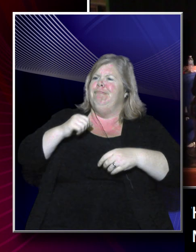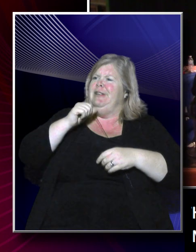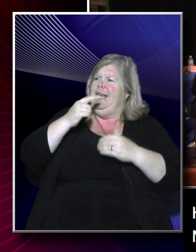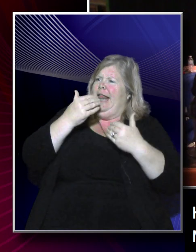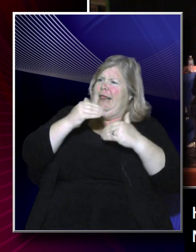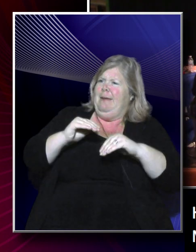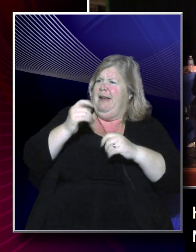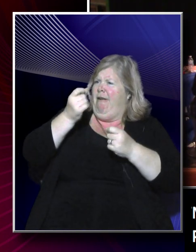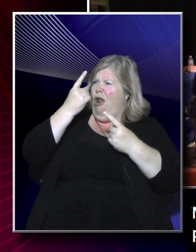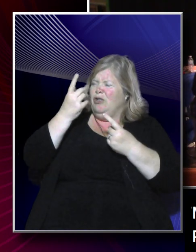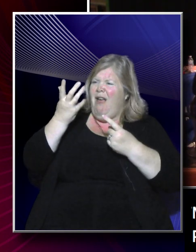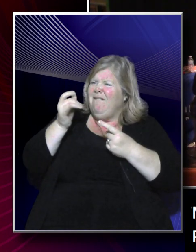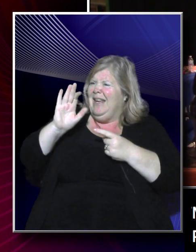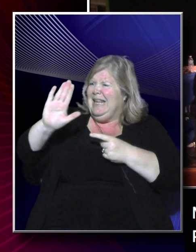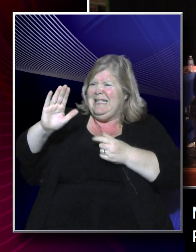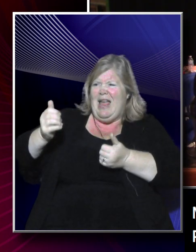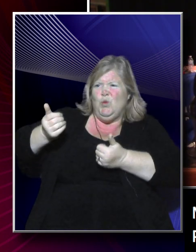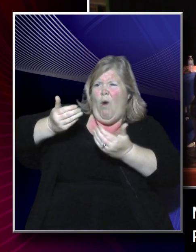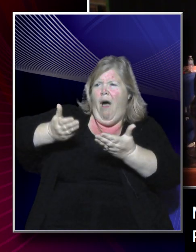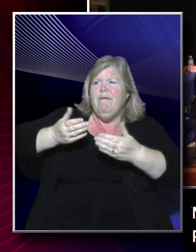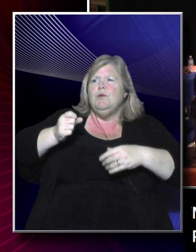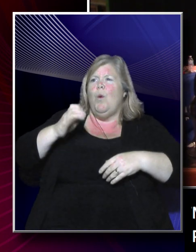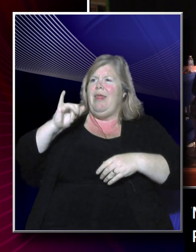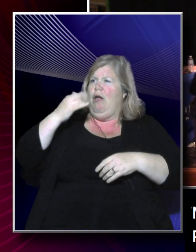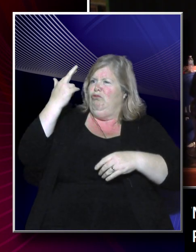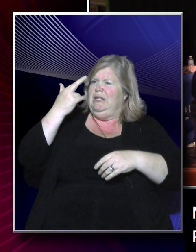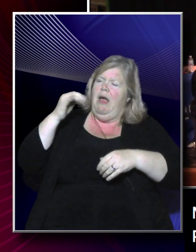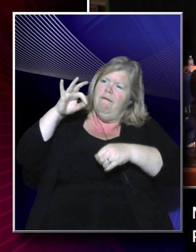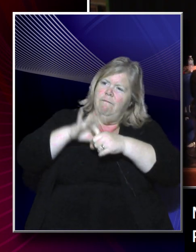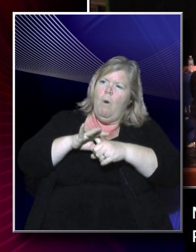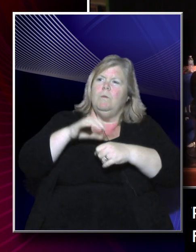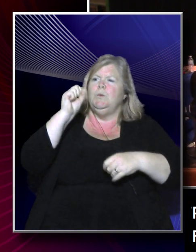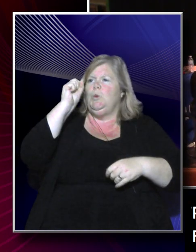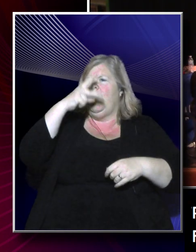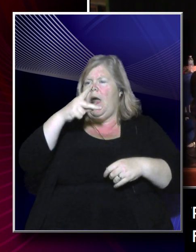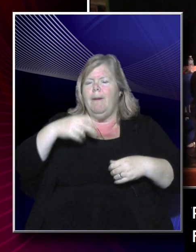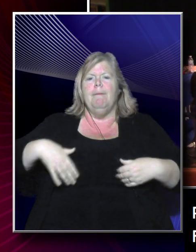has to bring to the table. So for that reason, I'm voting for Sue K.